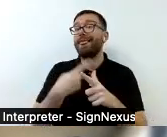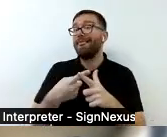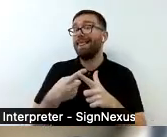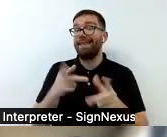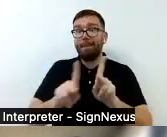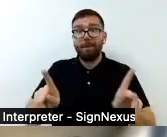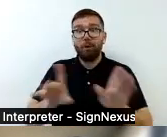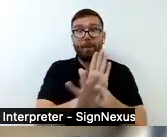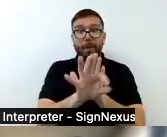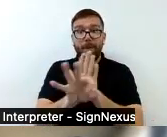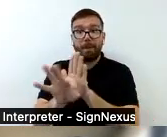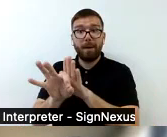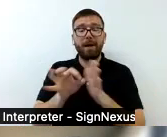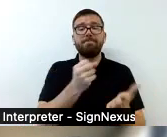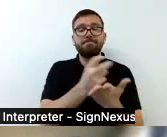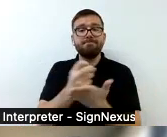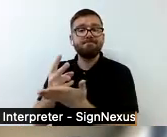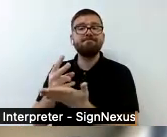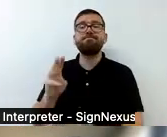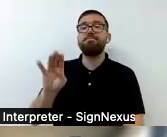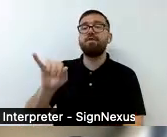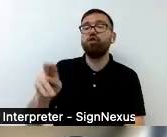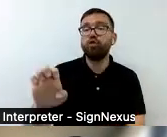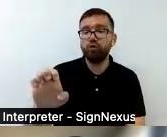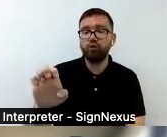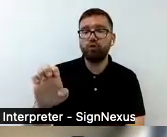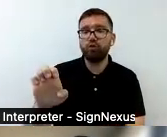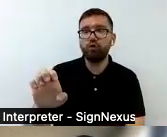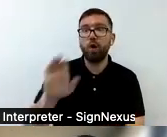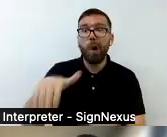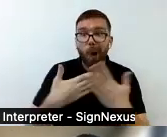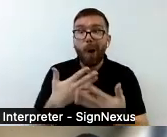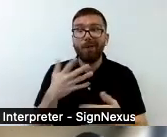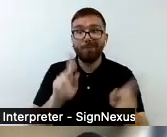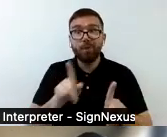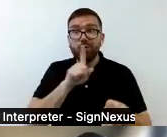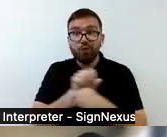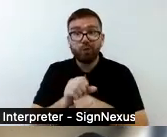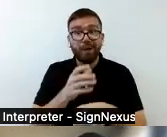June, grantees will be announced and awards will be dispersed.